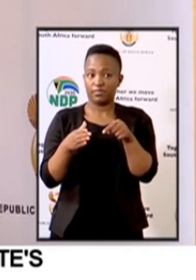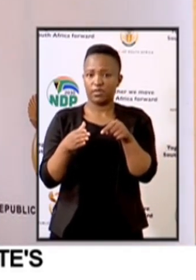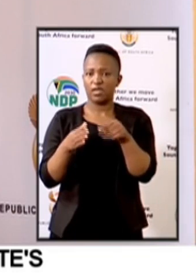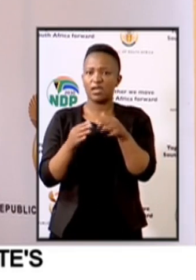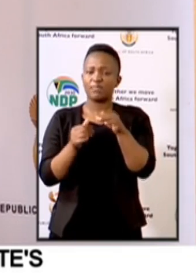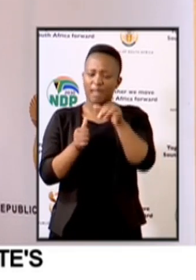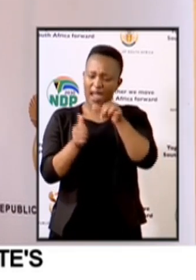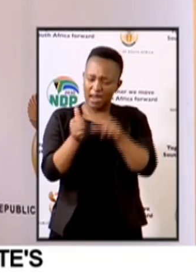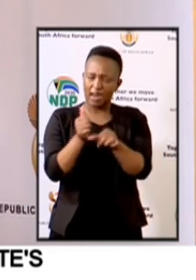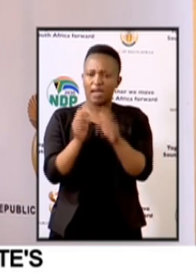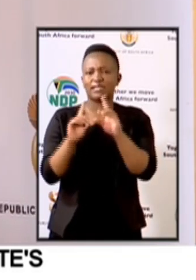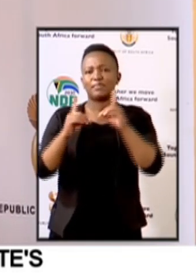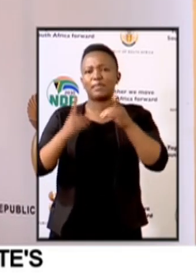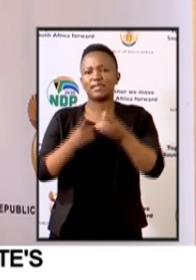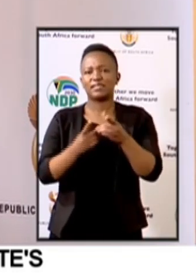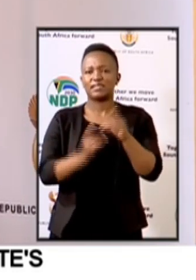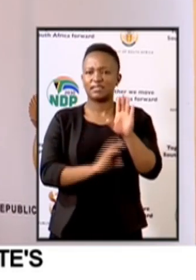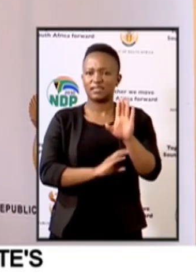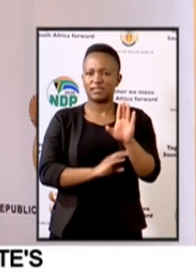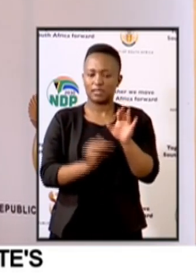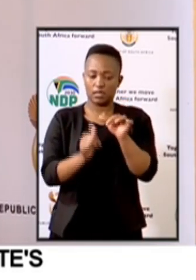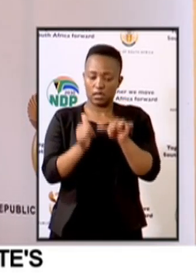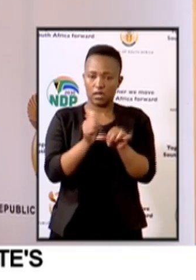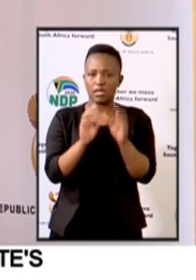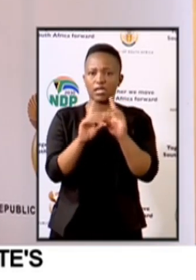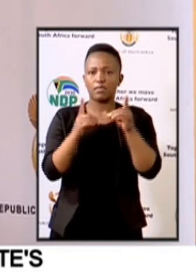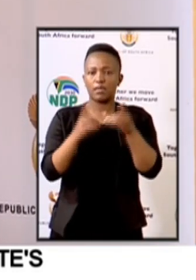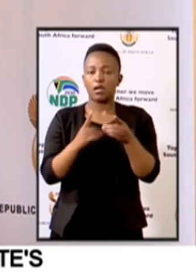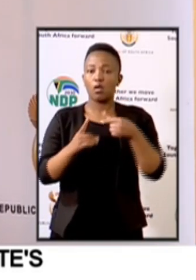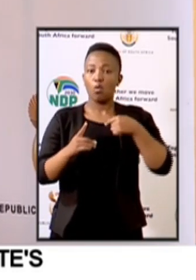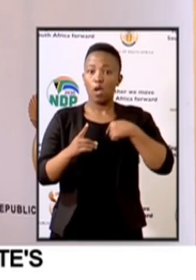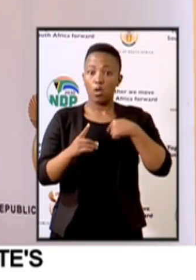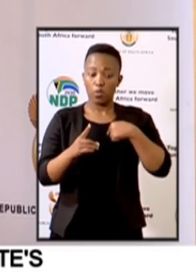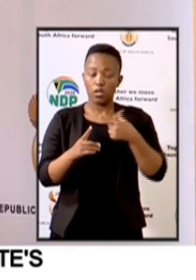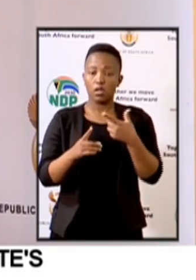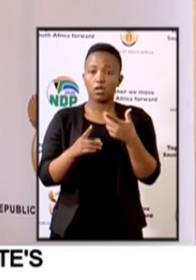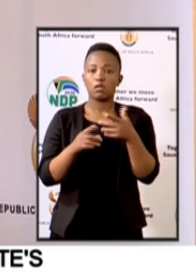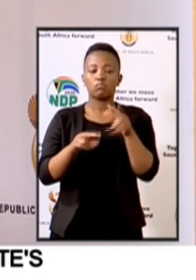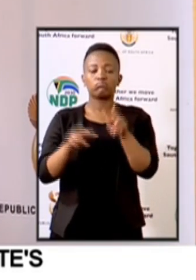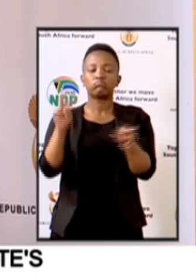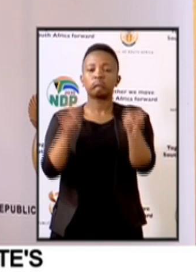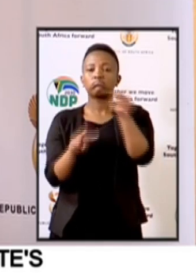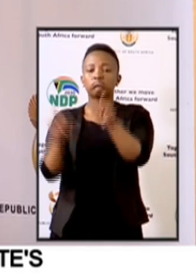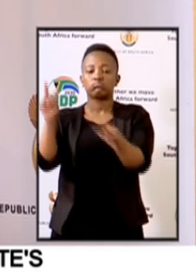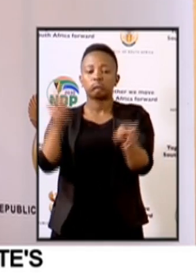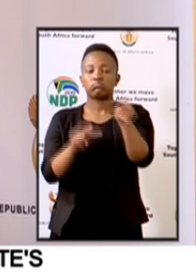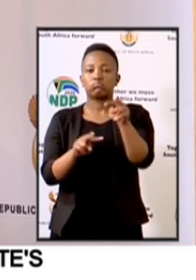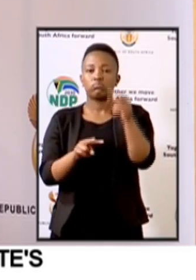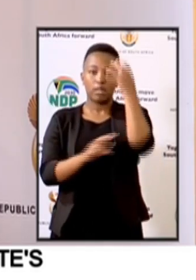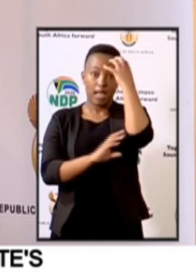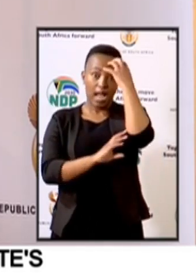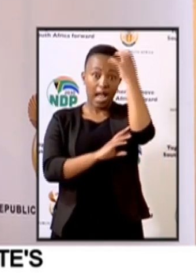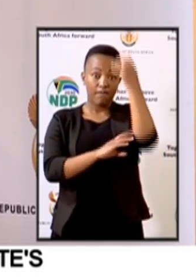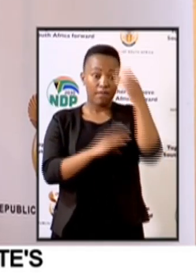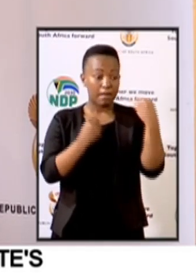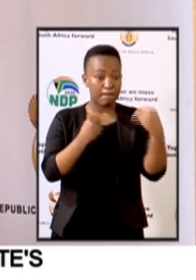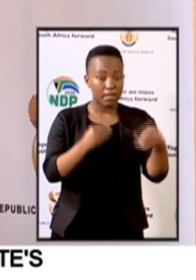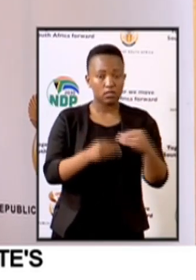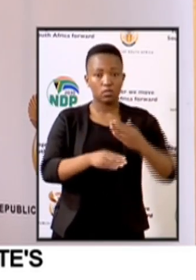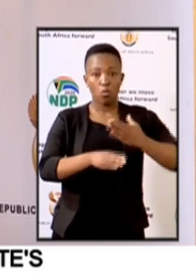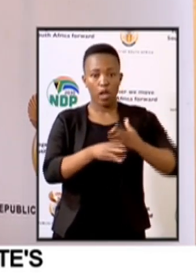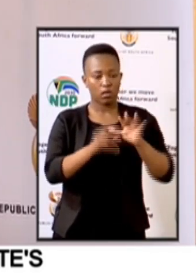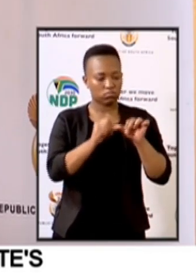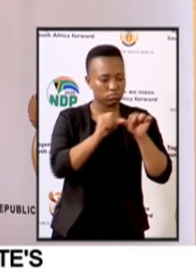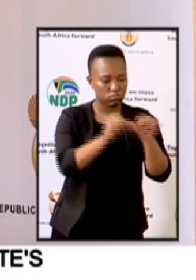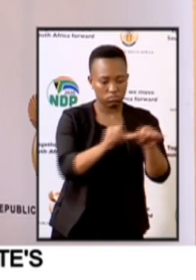departments that are required to ensure, among other things, that government business continues. And